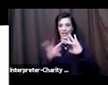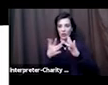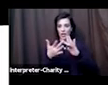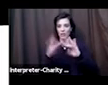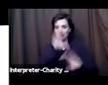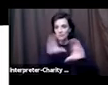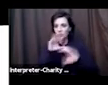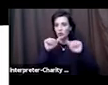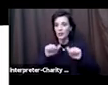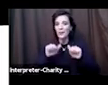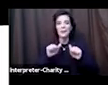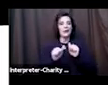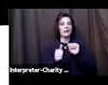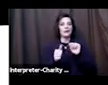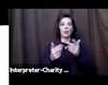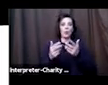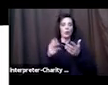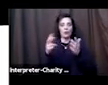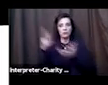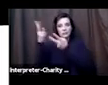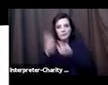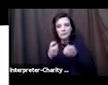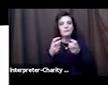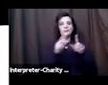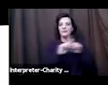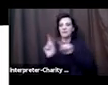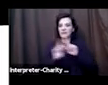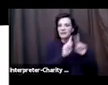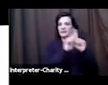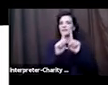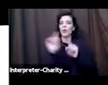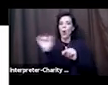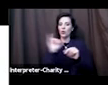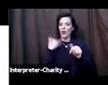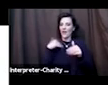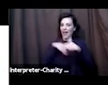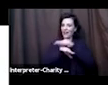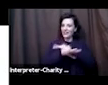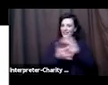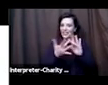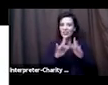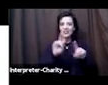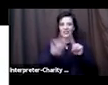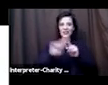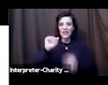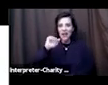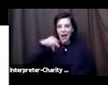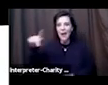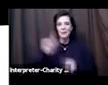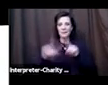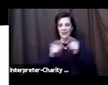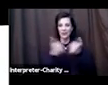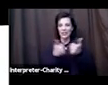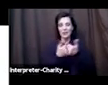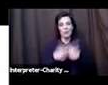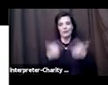too, though, a lot of these higher tech dedicated devices also have access to internet and apps and different games and stuff too, but still